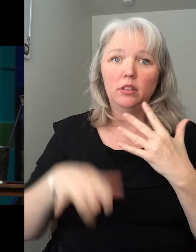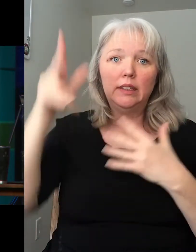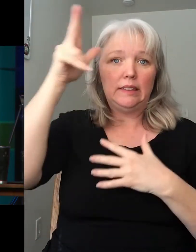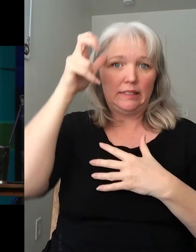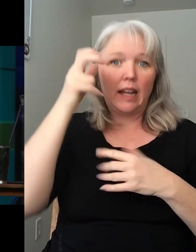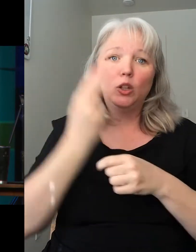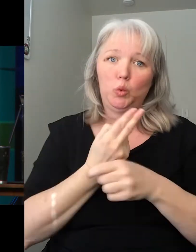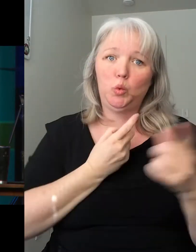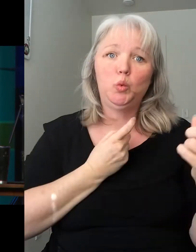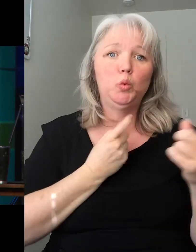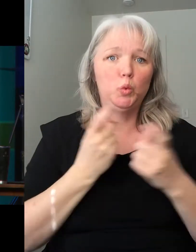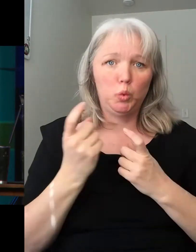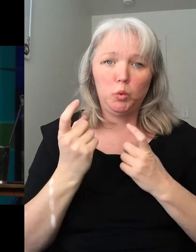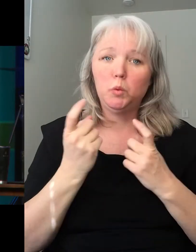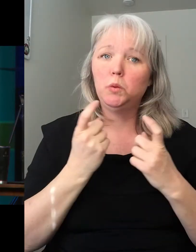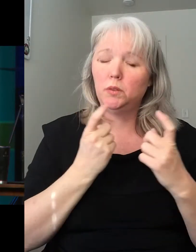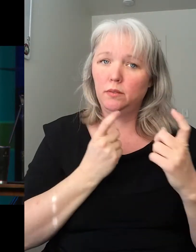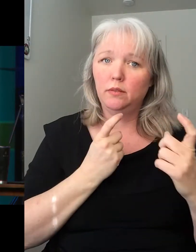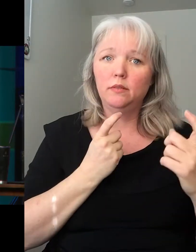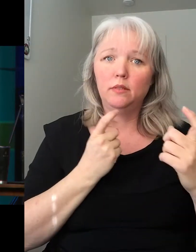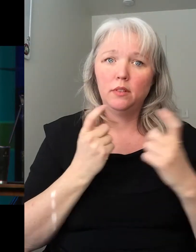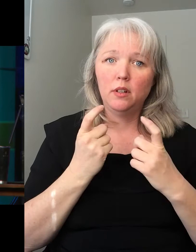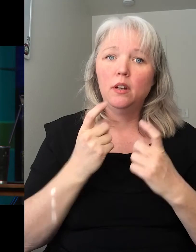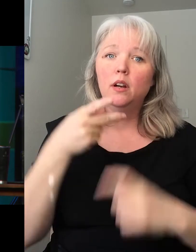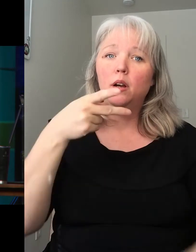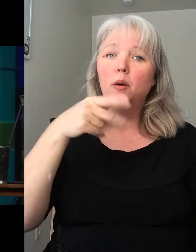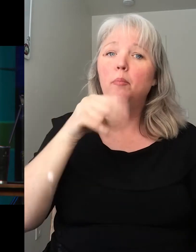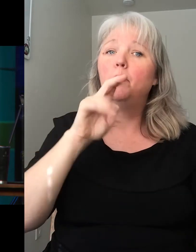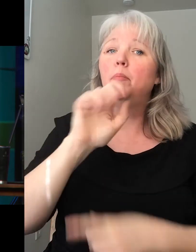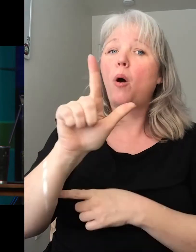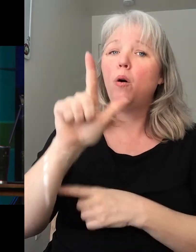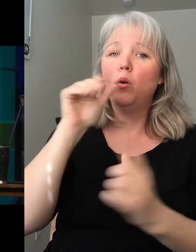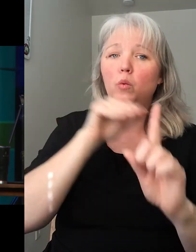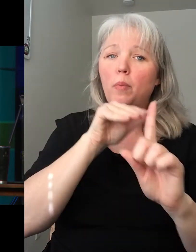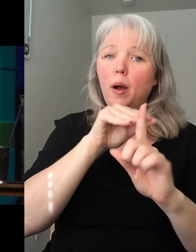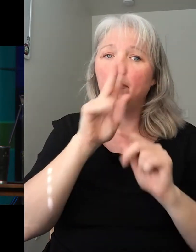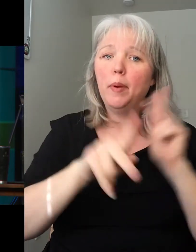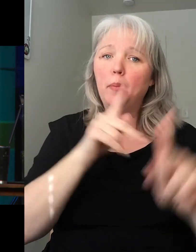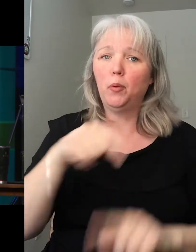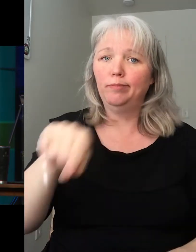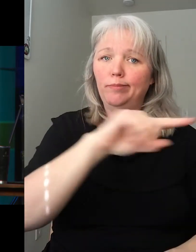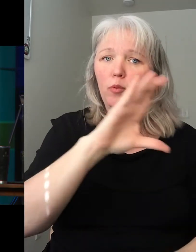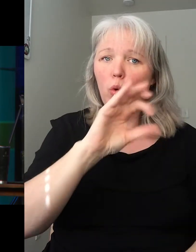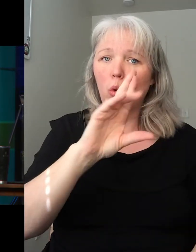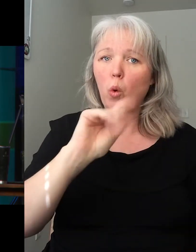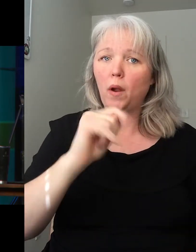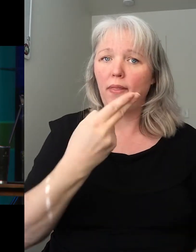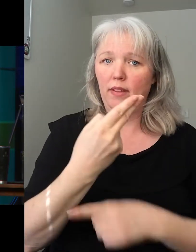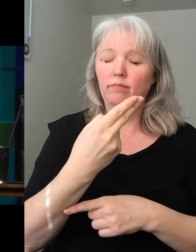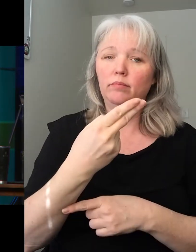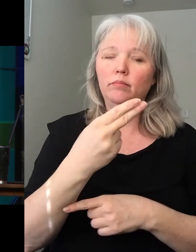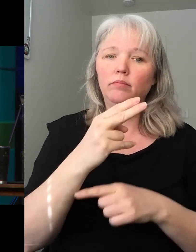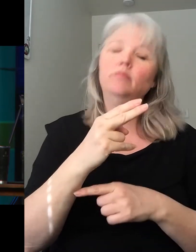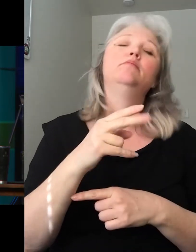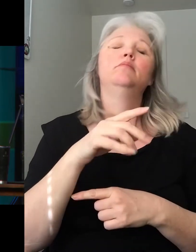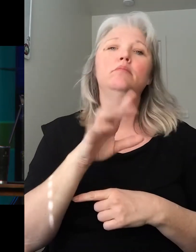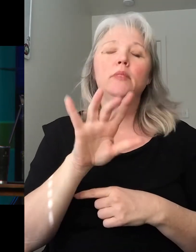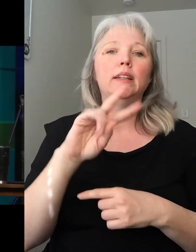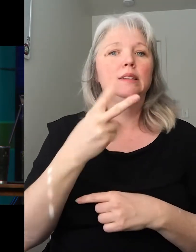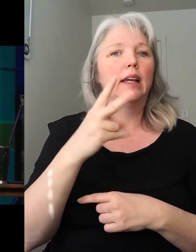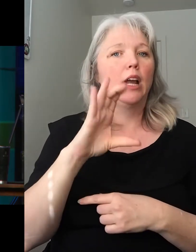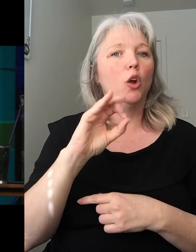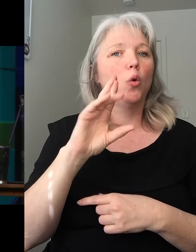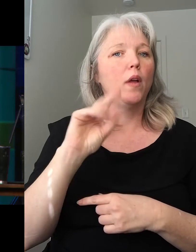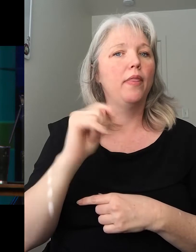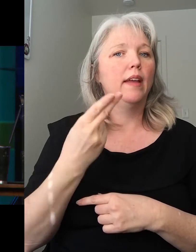that Satan can use. Paul reminded the people at Corinth of this state by this statement. This is